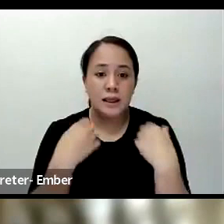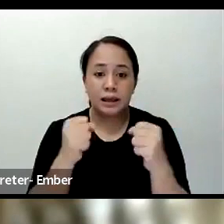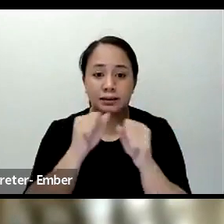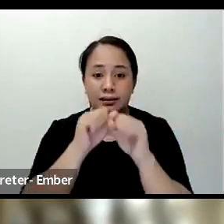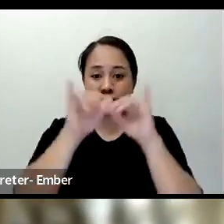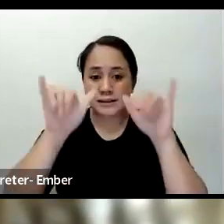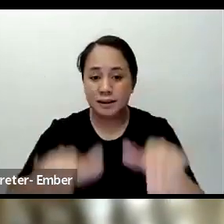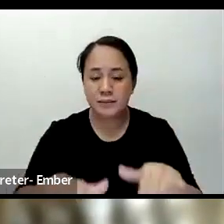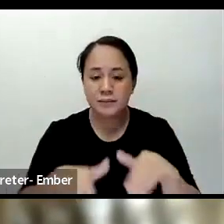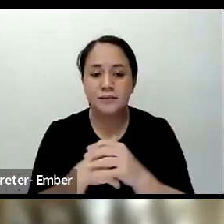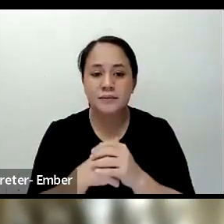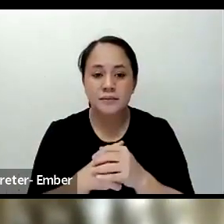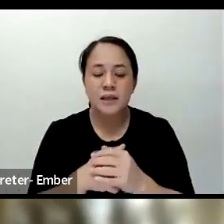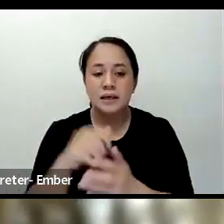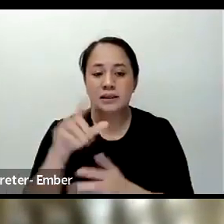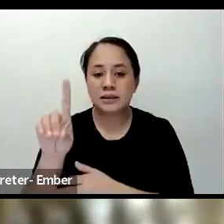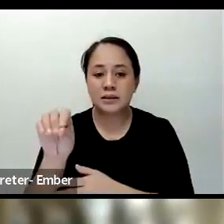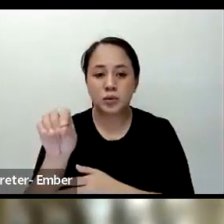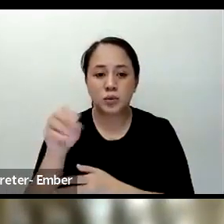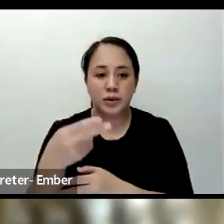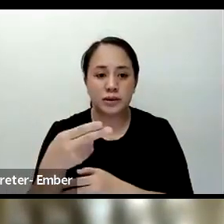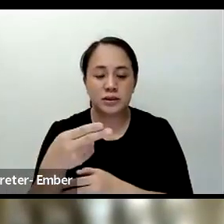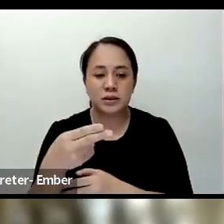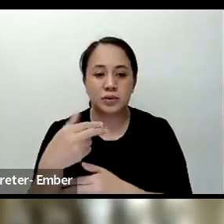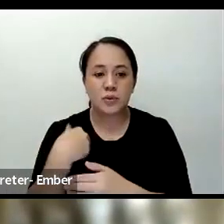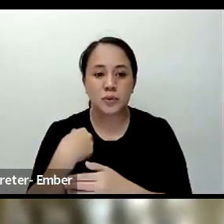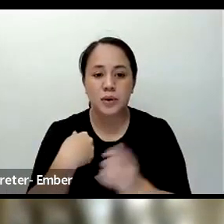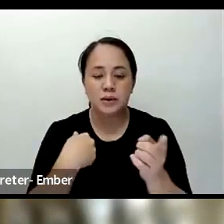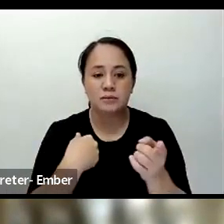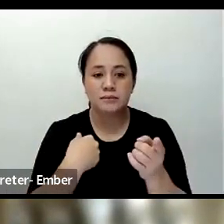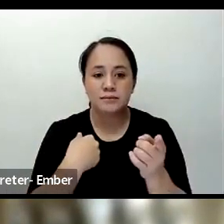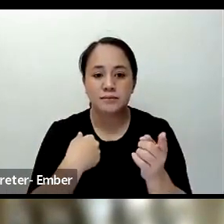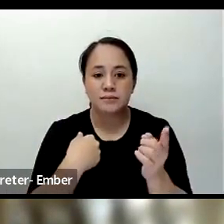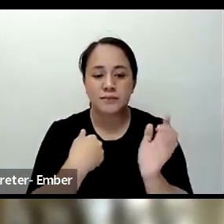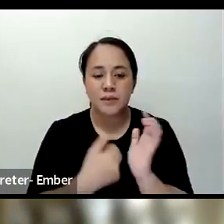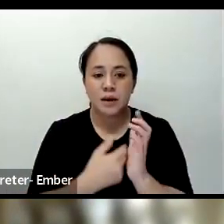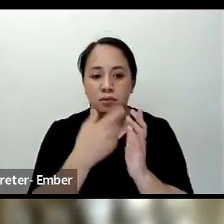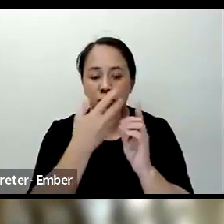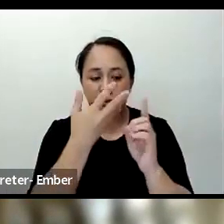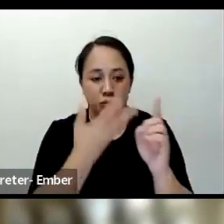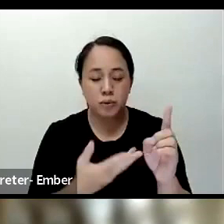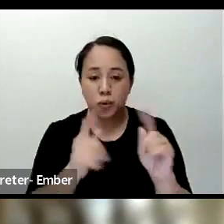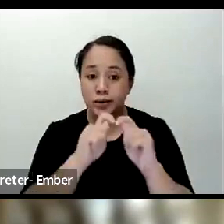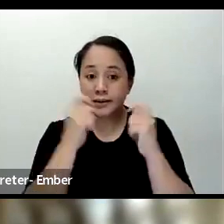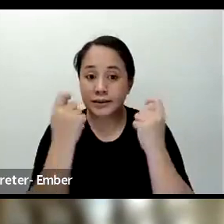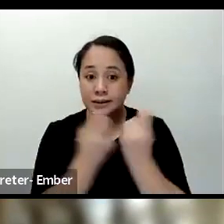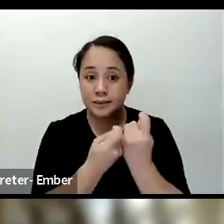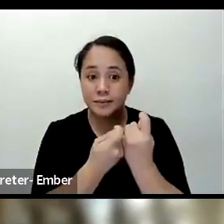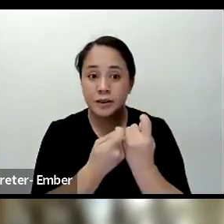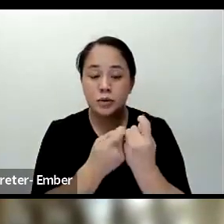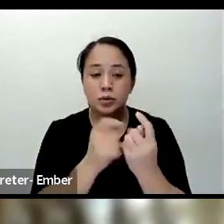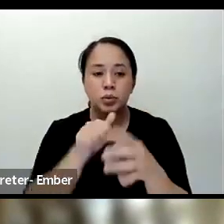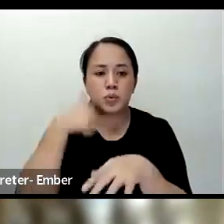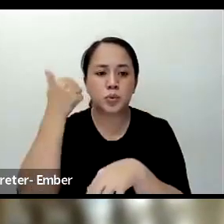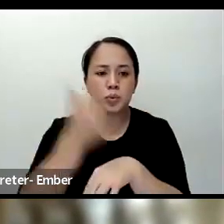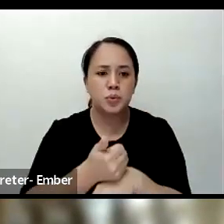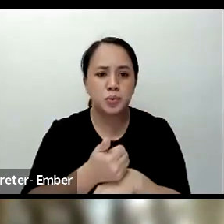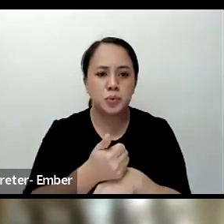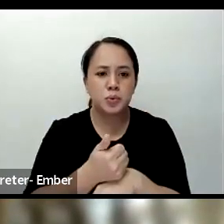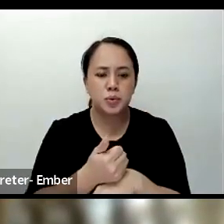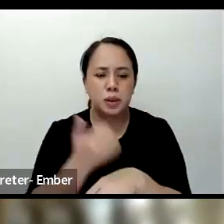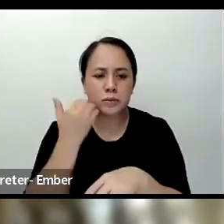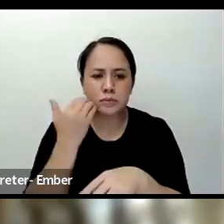and the DOH will farm out someone or a team to establish the